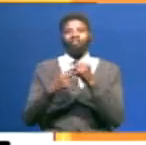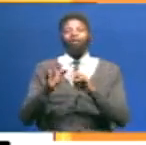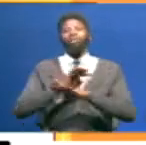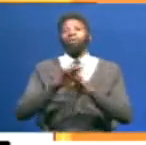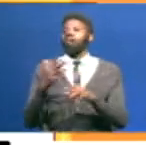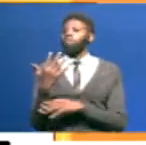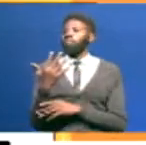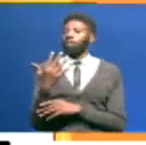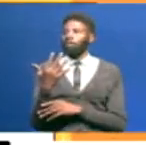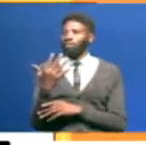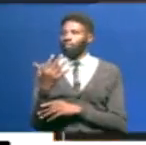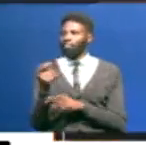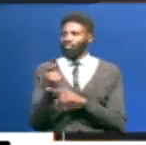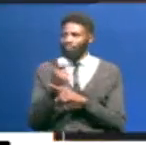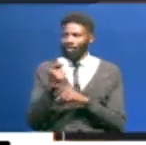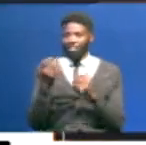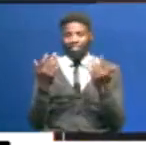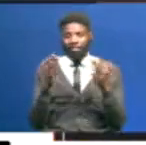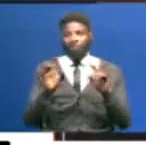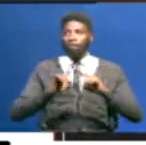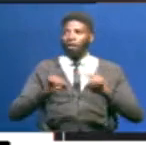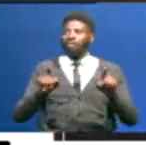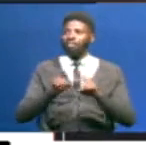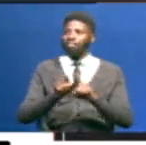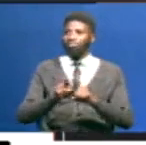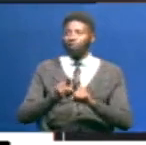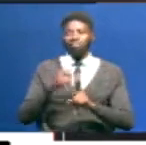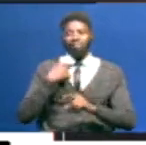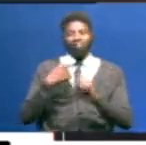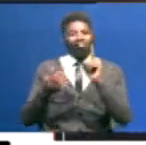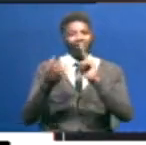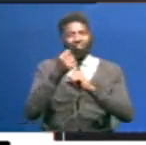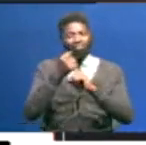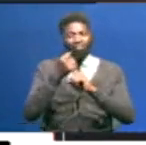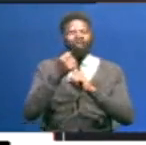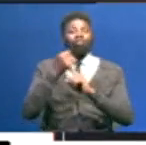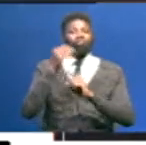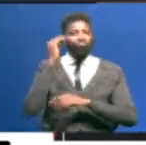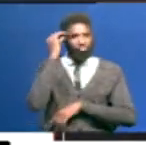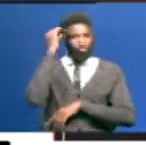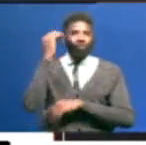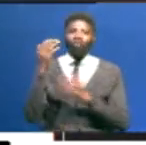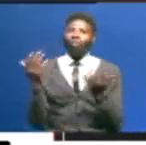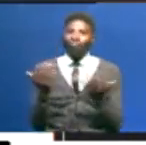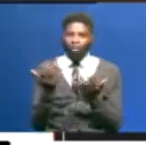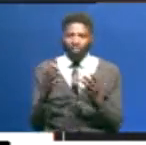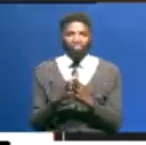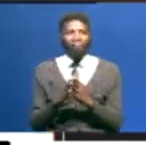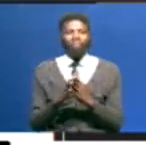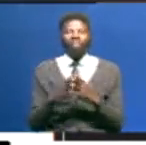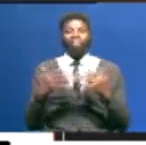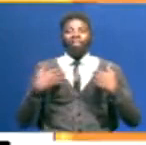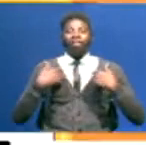to complete my training. But the other realization that came to me was that healthcare